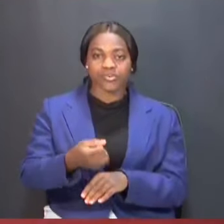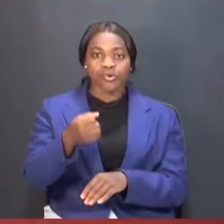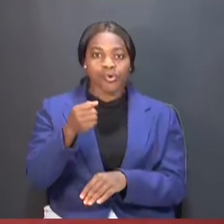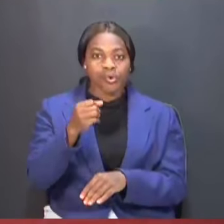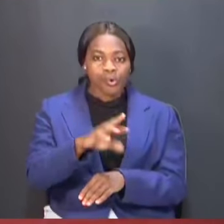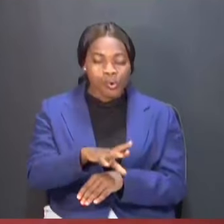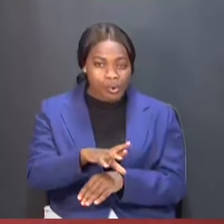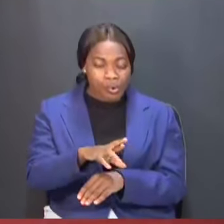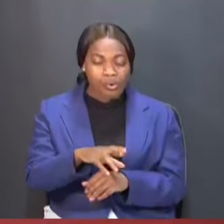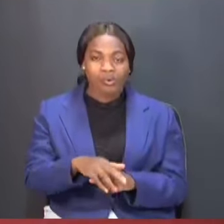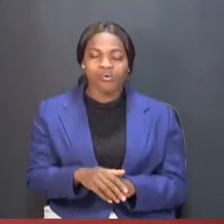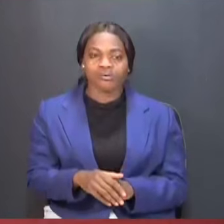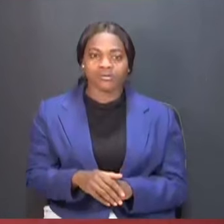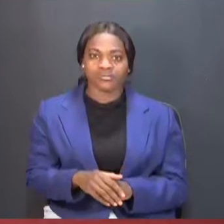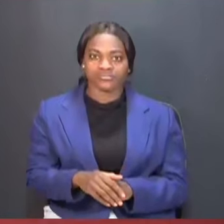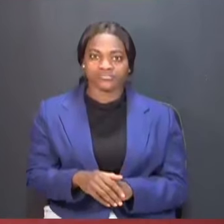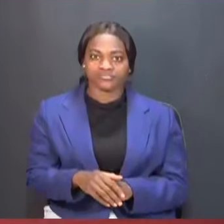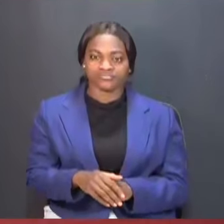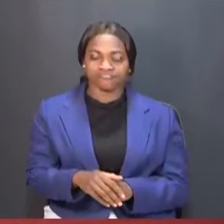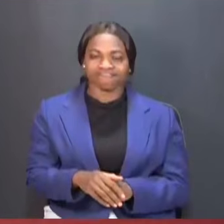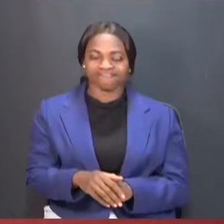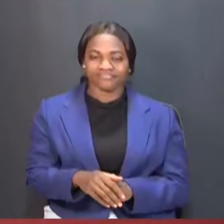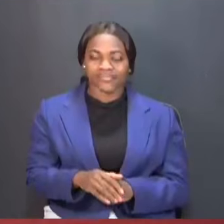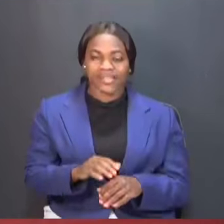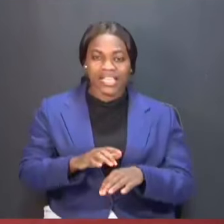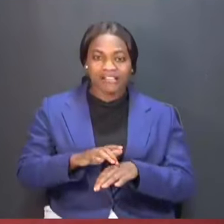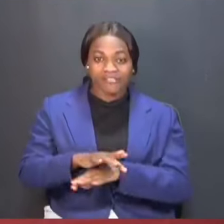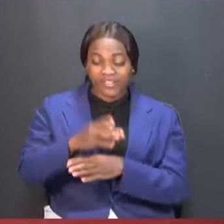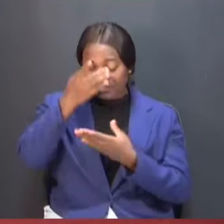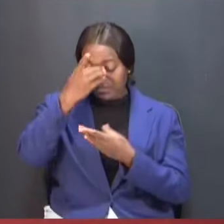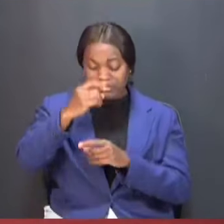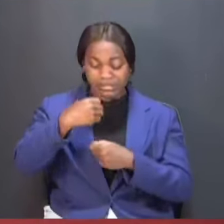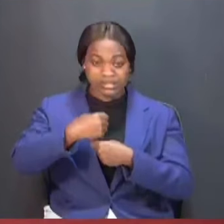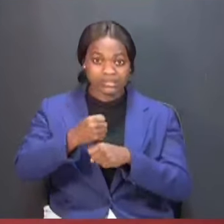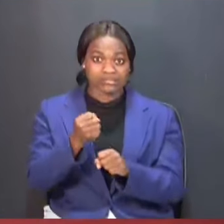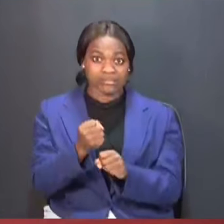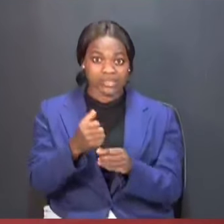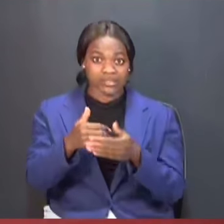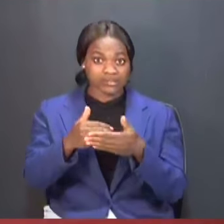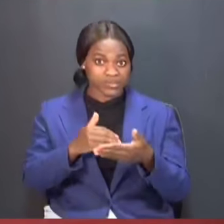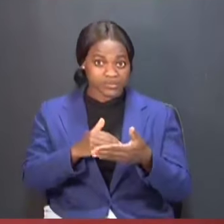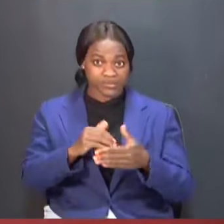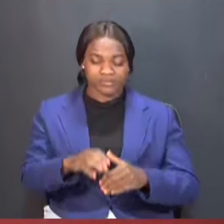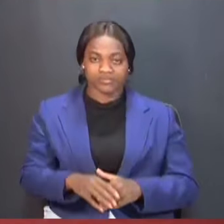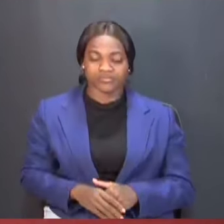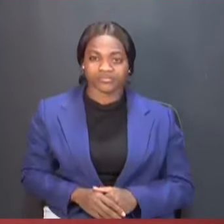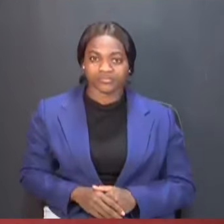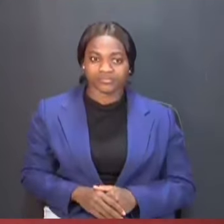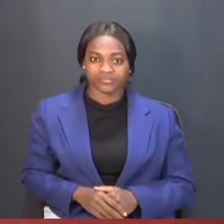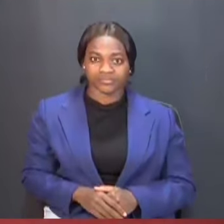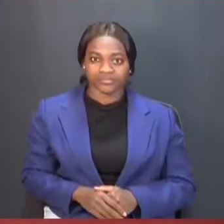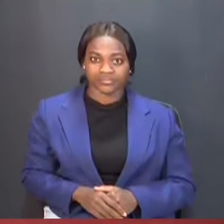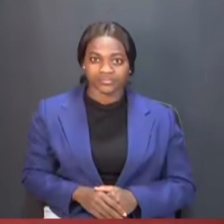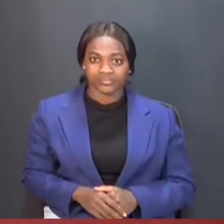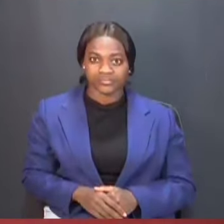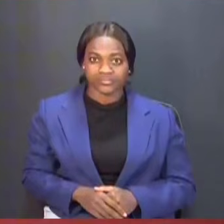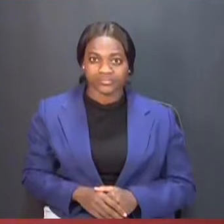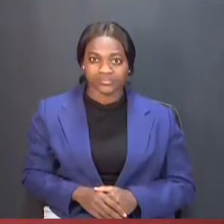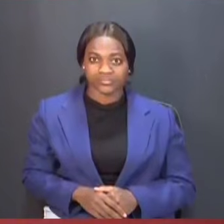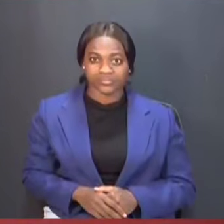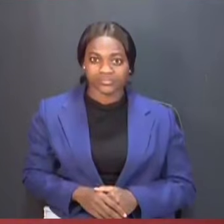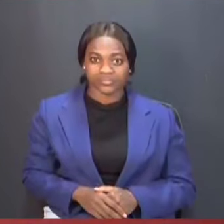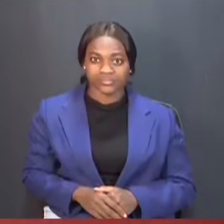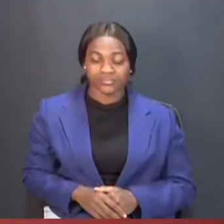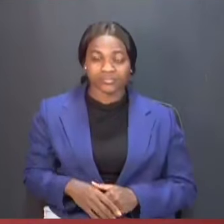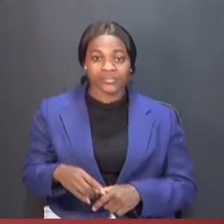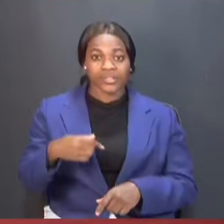ability to give effect to its decisions. Honourable members, I note that